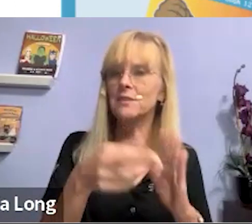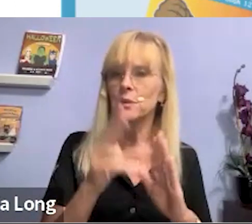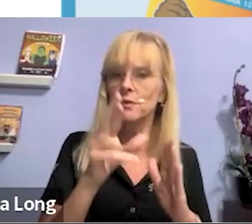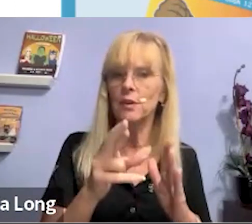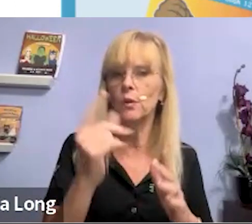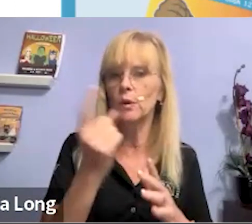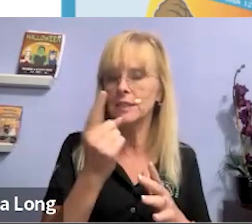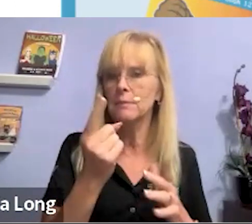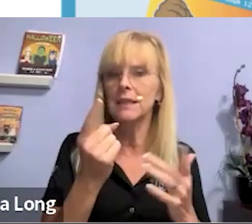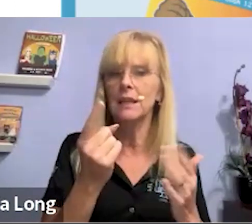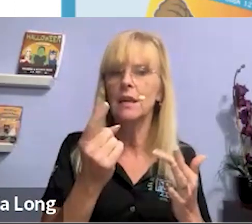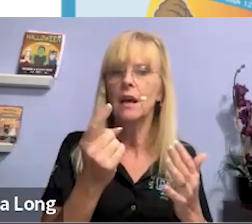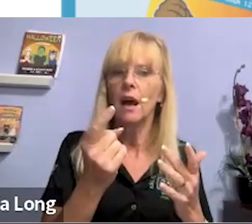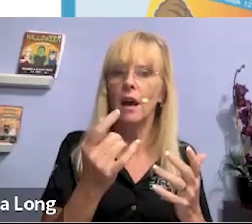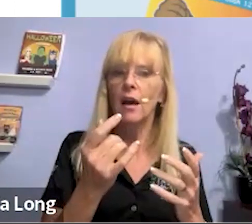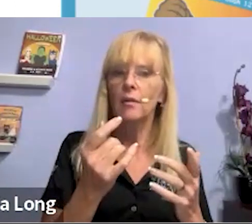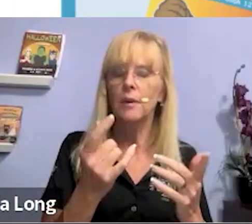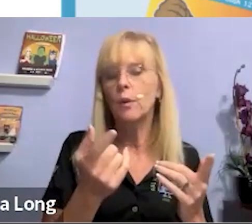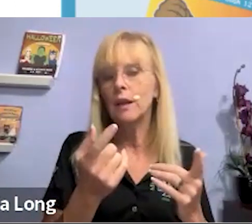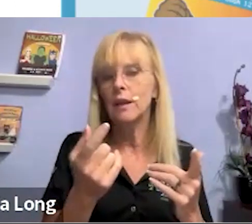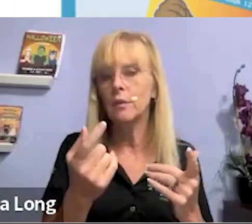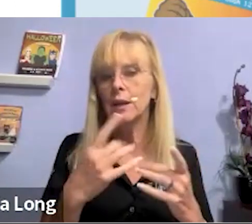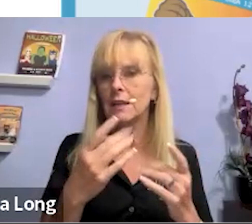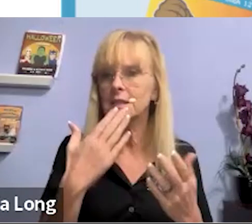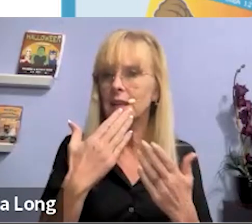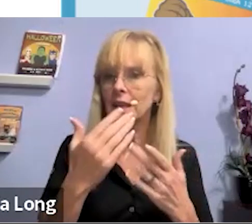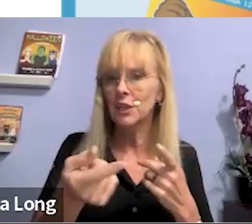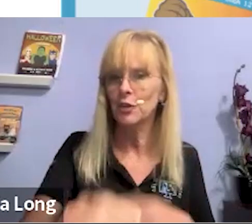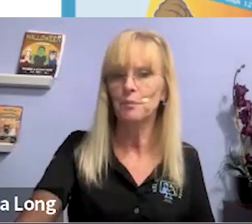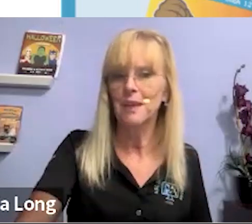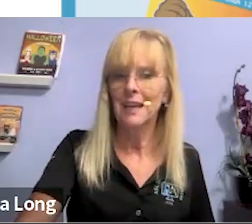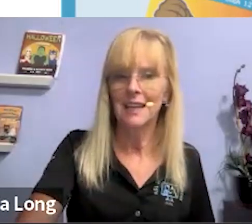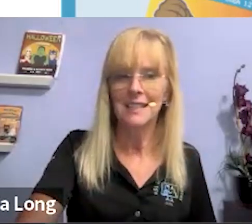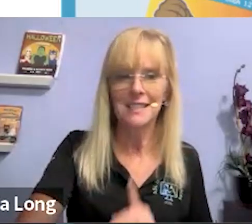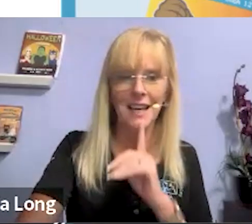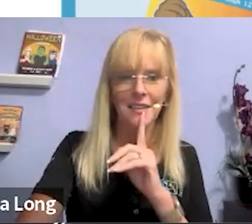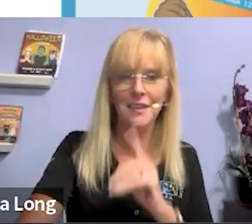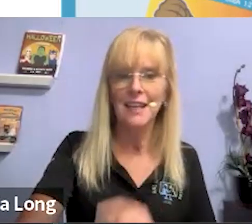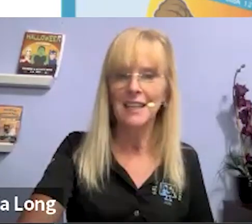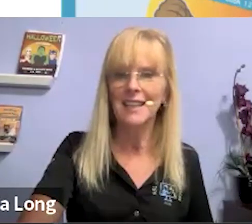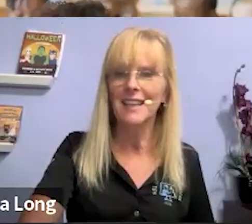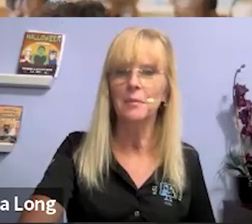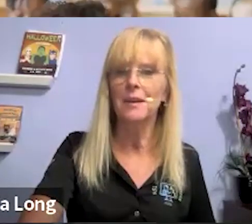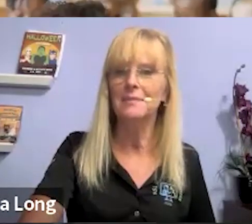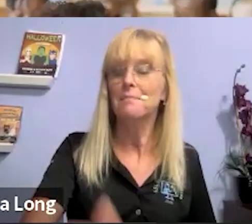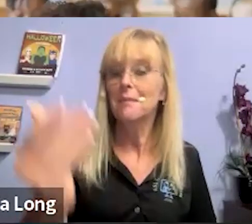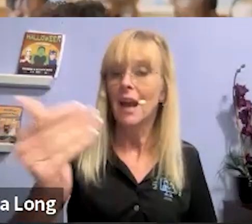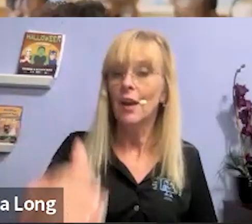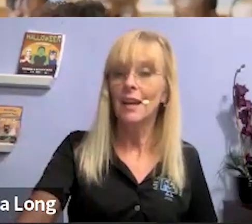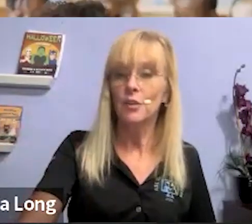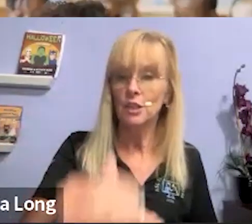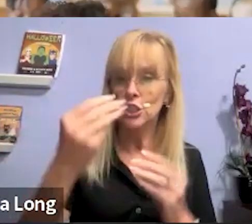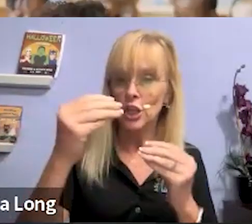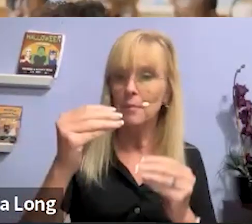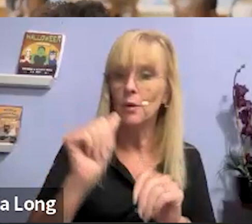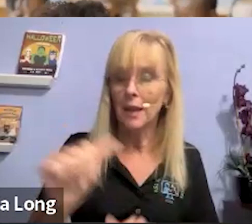and leaves a review or something, we like to say thank you. And this is kind of a hidden thing, but okay,